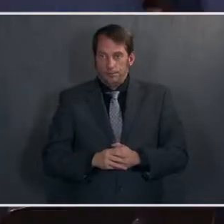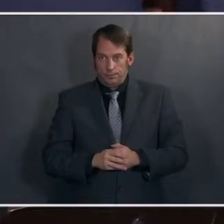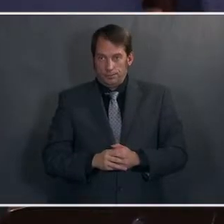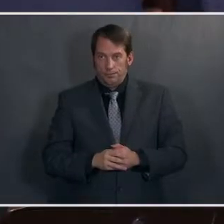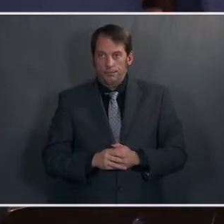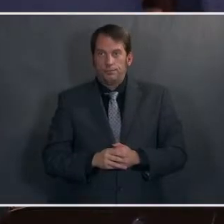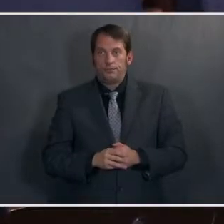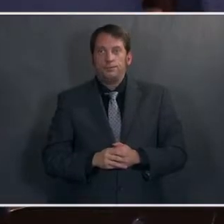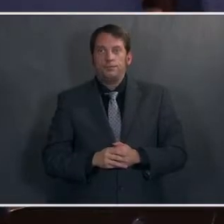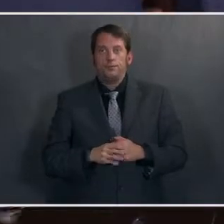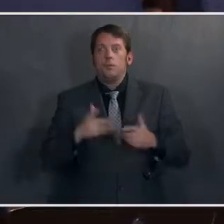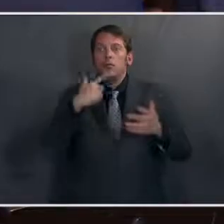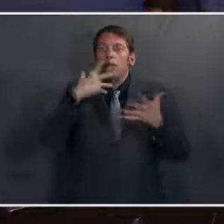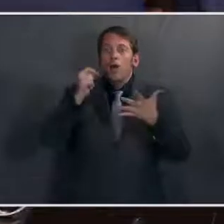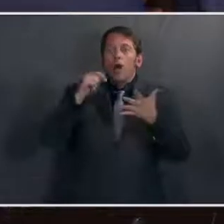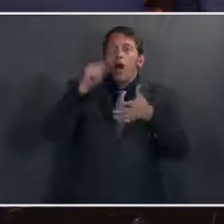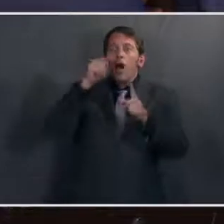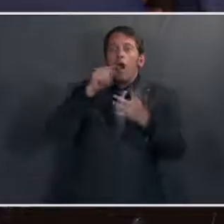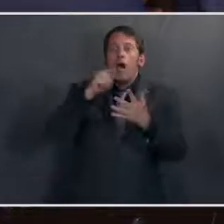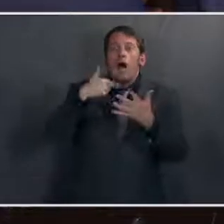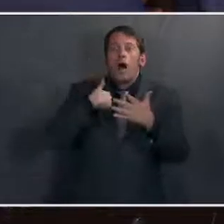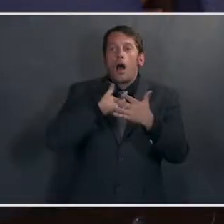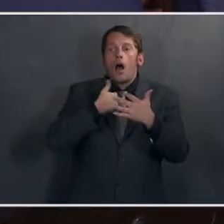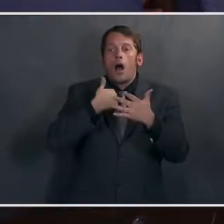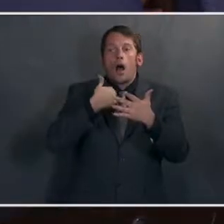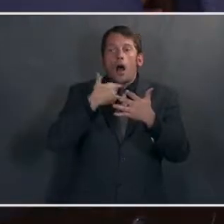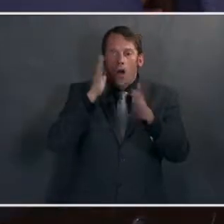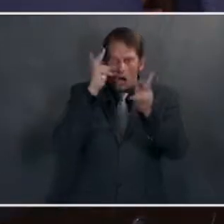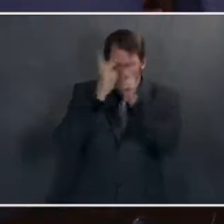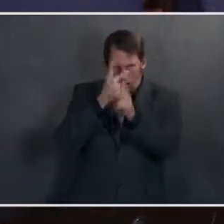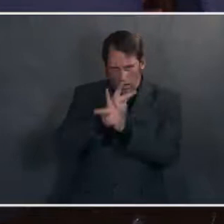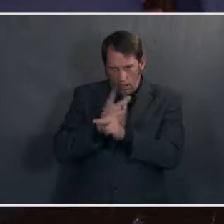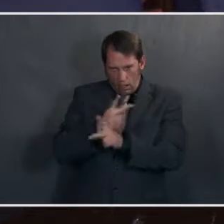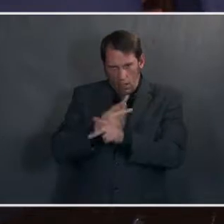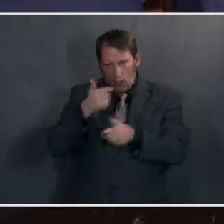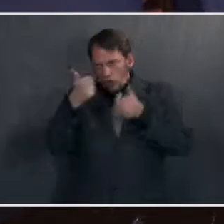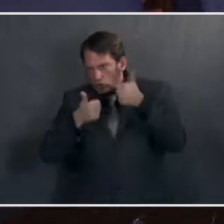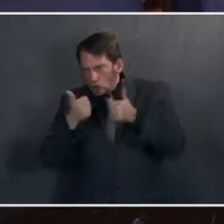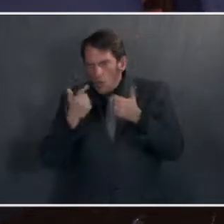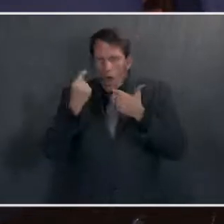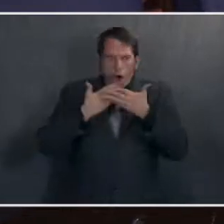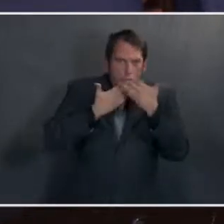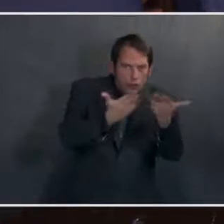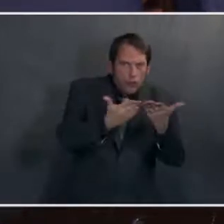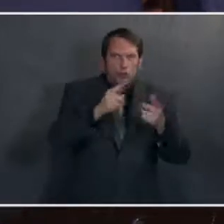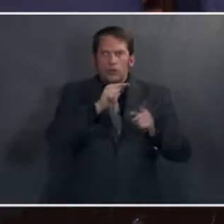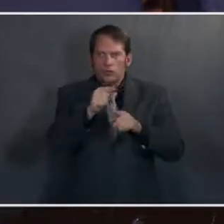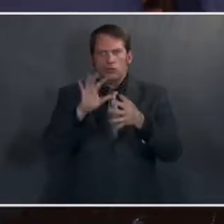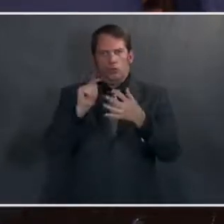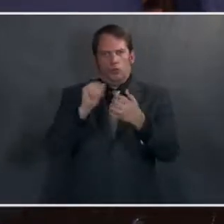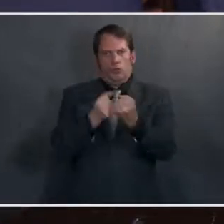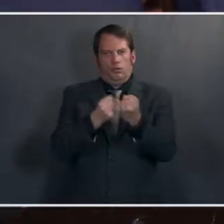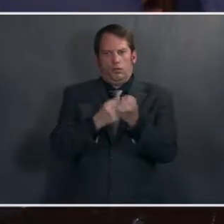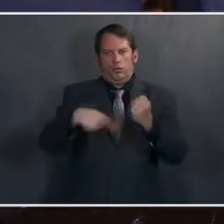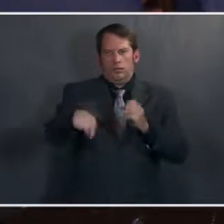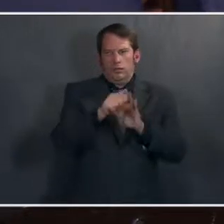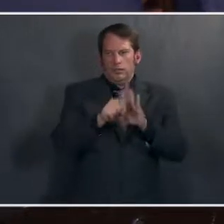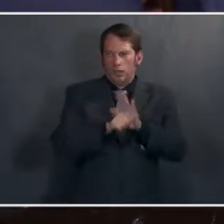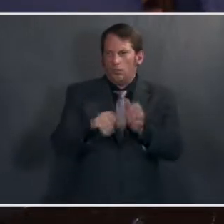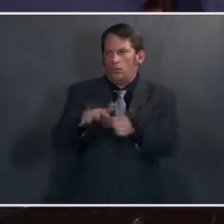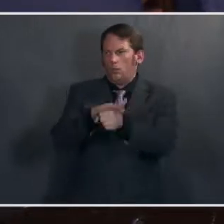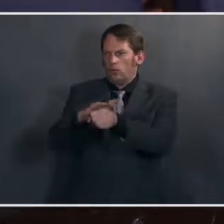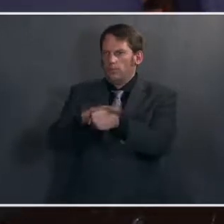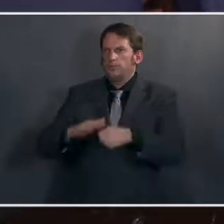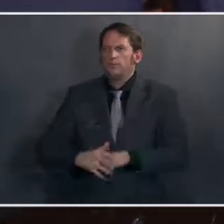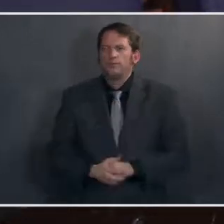on economic relief related to the pandemic. There was a full-page ad in the New York Times last week, put there by